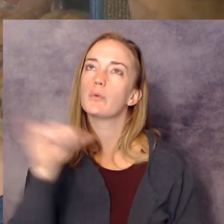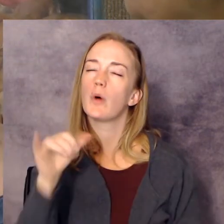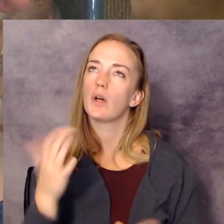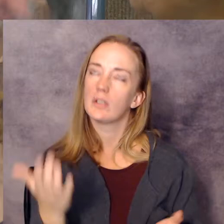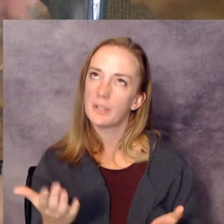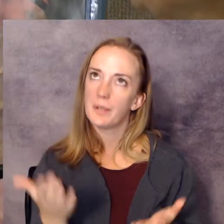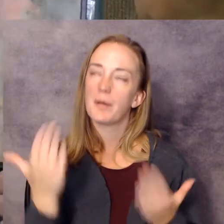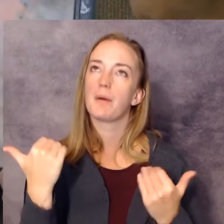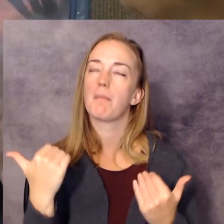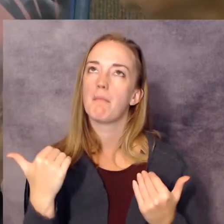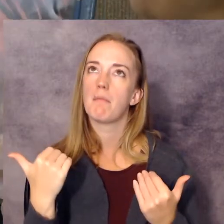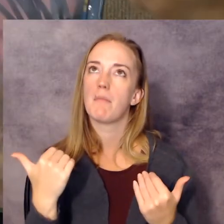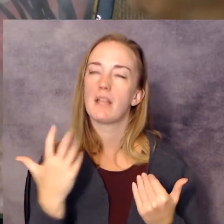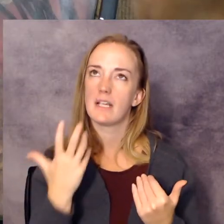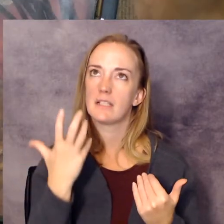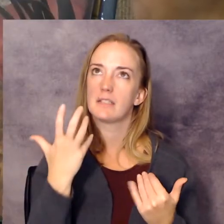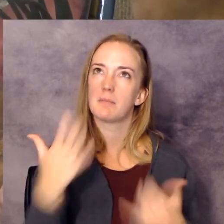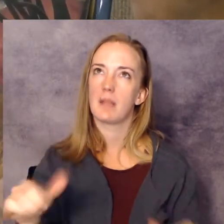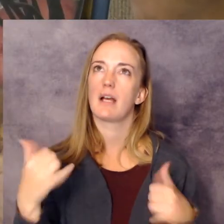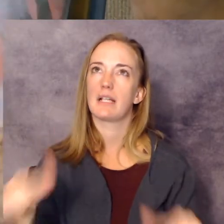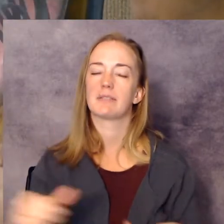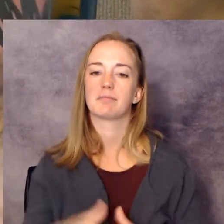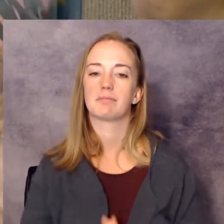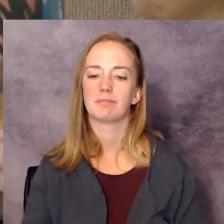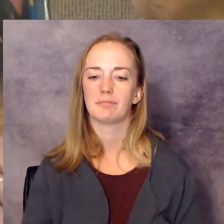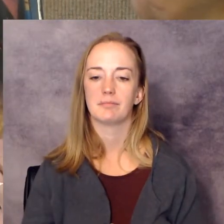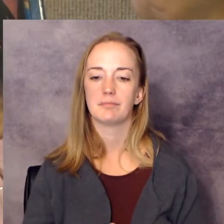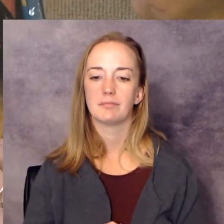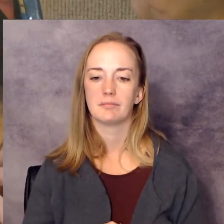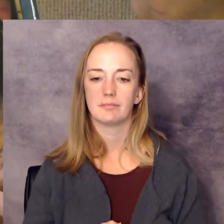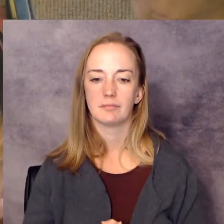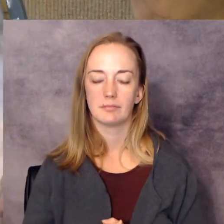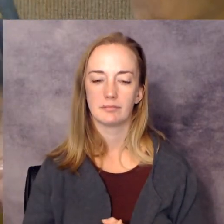Come on, let's play.